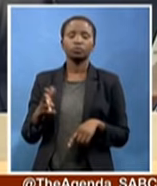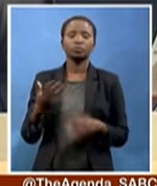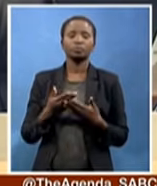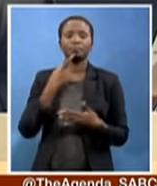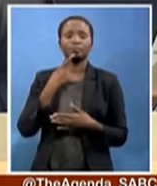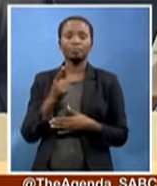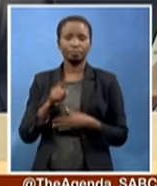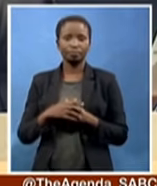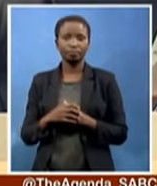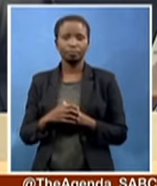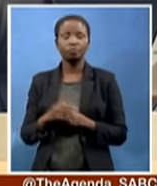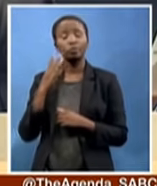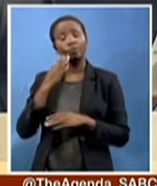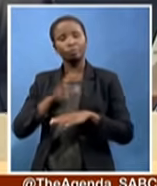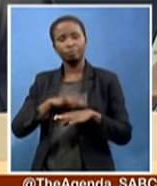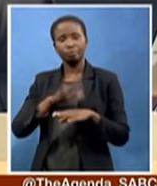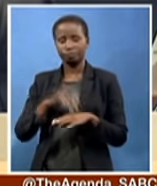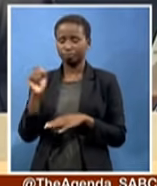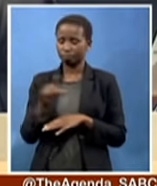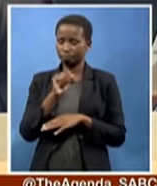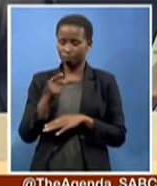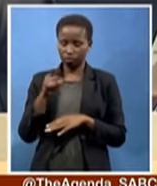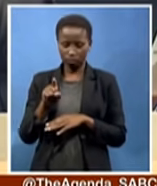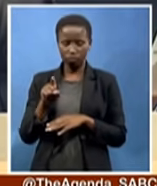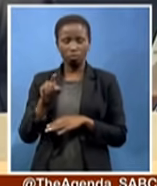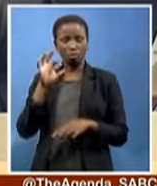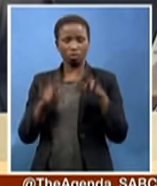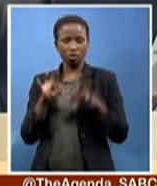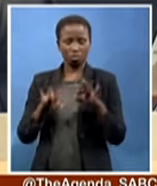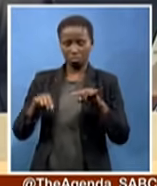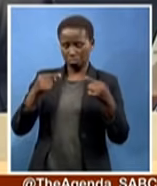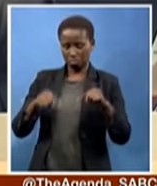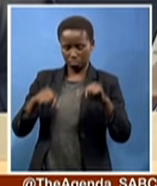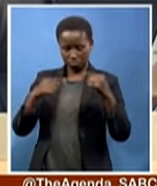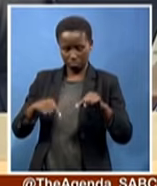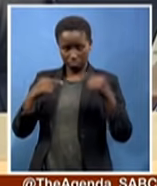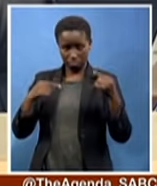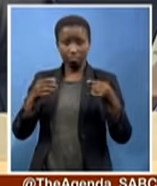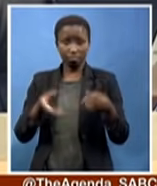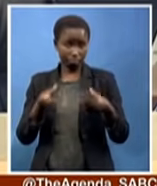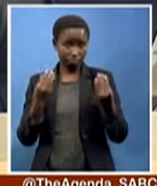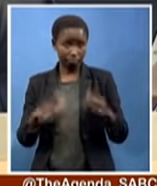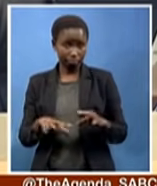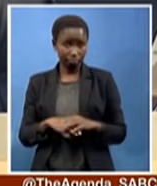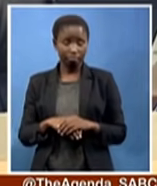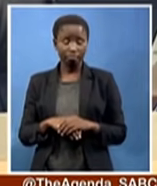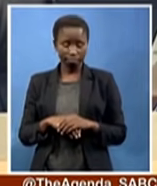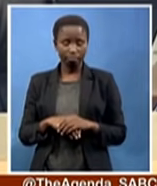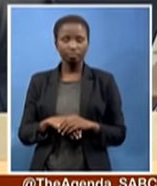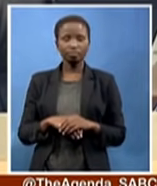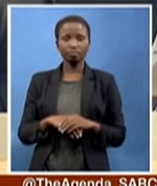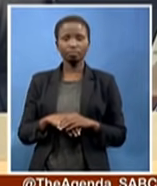debate and democratic contestation, the organization took active measures to